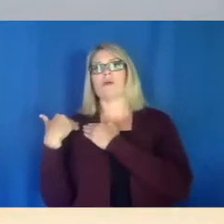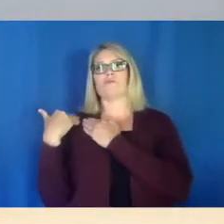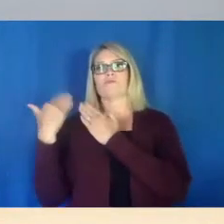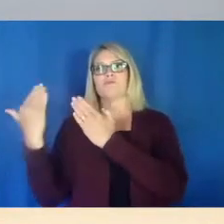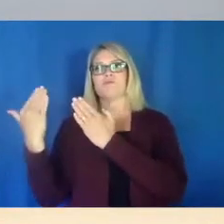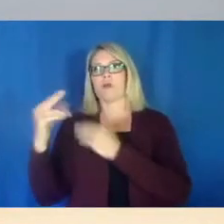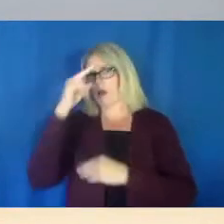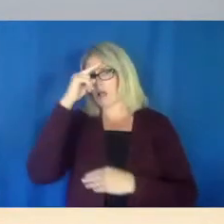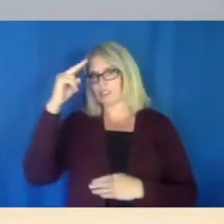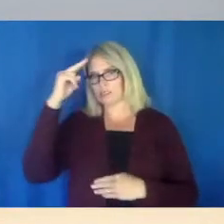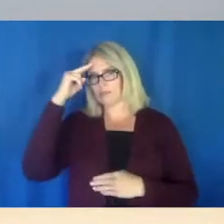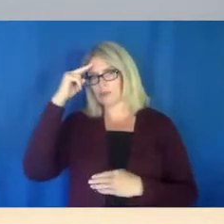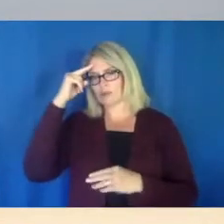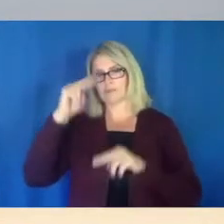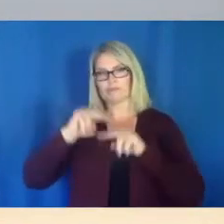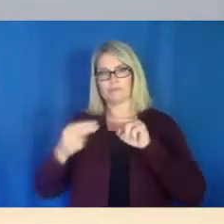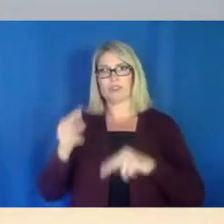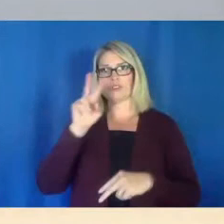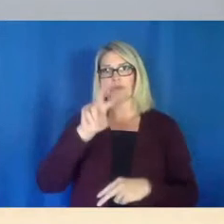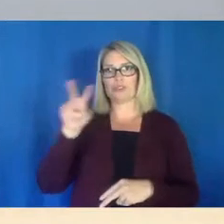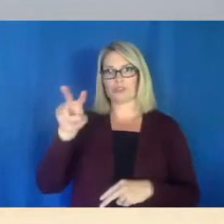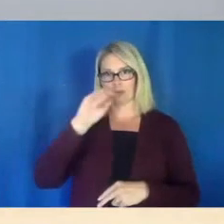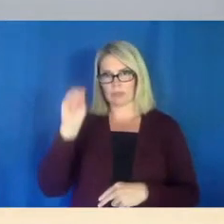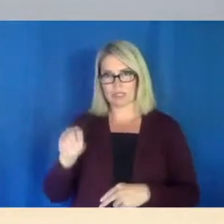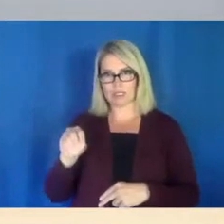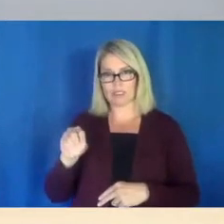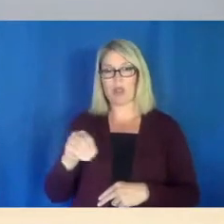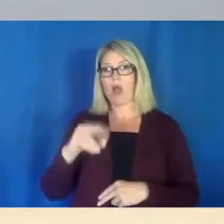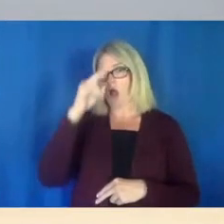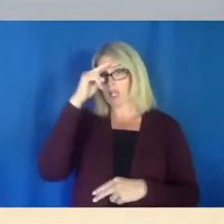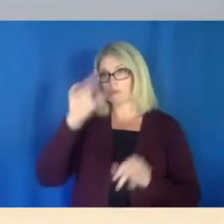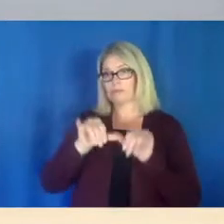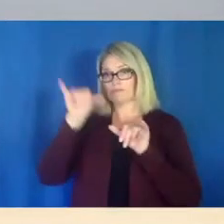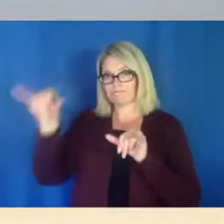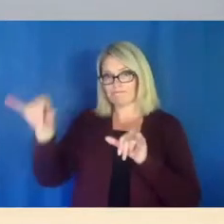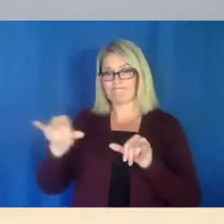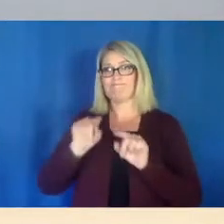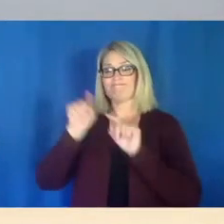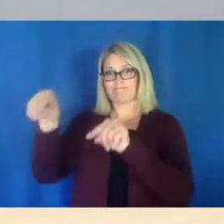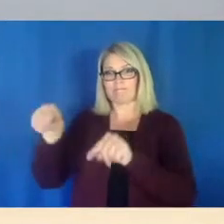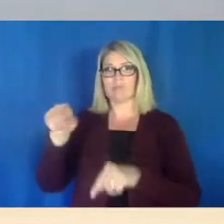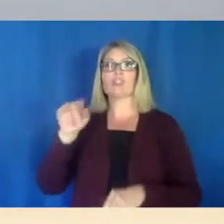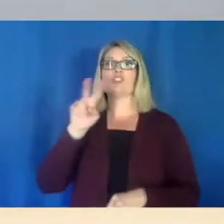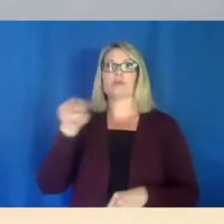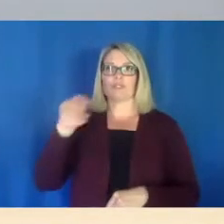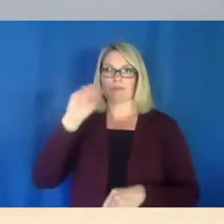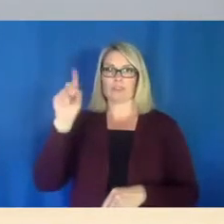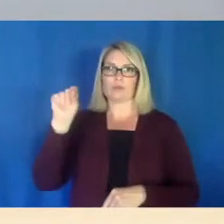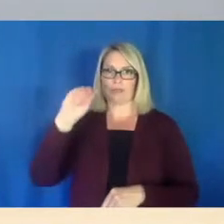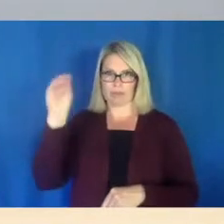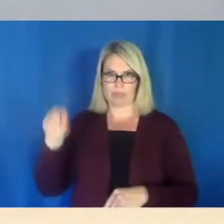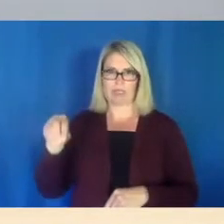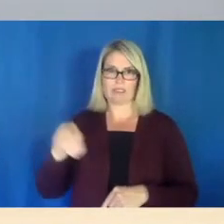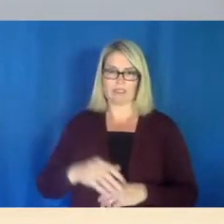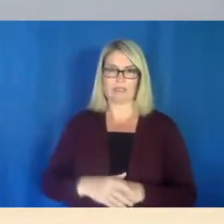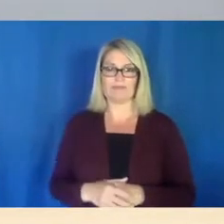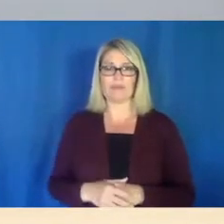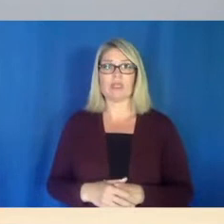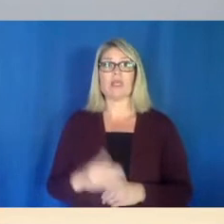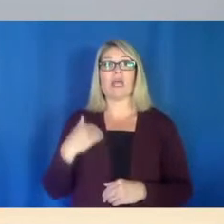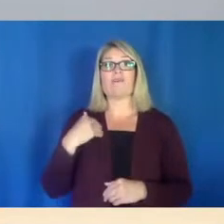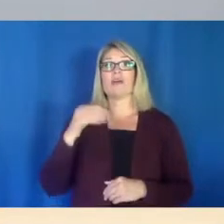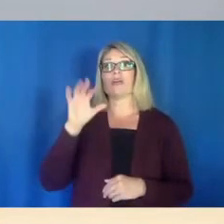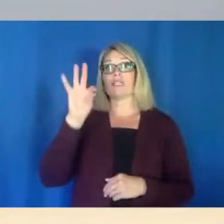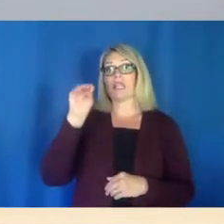22%, and ICU admissions are down 18%. In Atlantic Canada, there are 90 active cases with 45 new